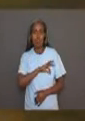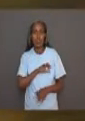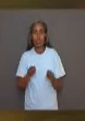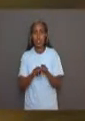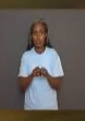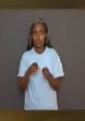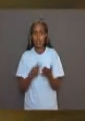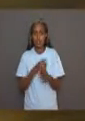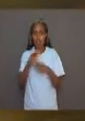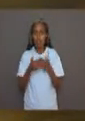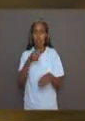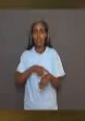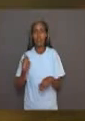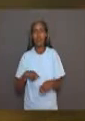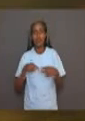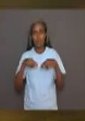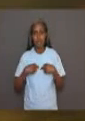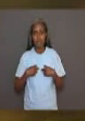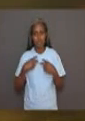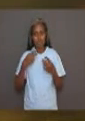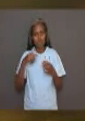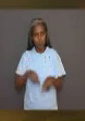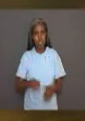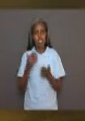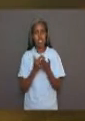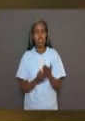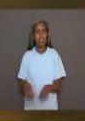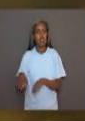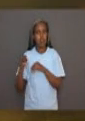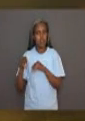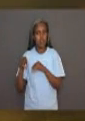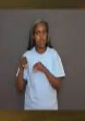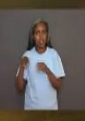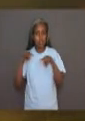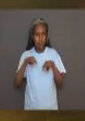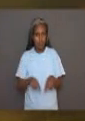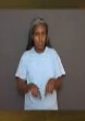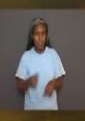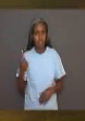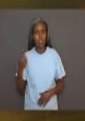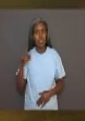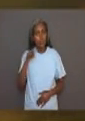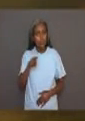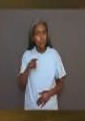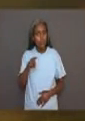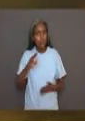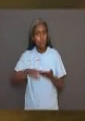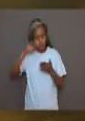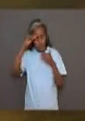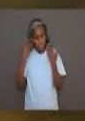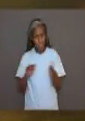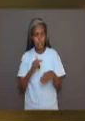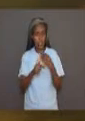That is all the time we have for today's lesson, students. Today, you have learned